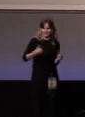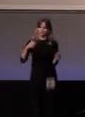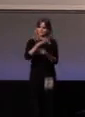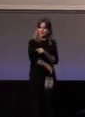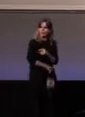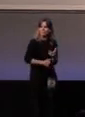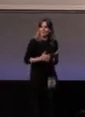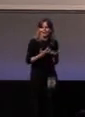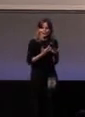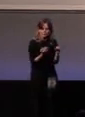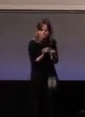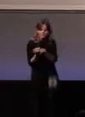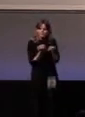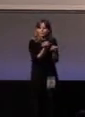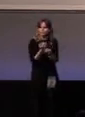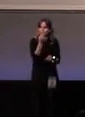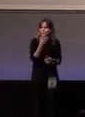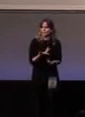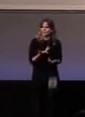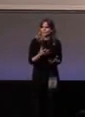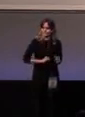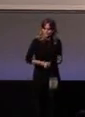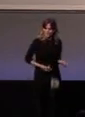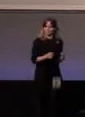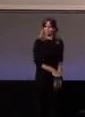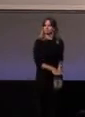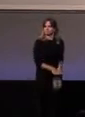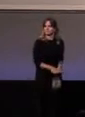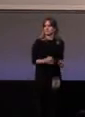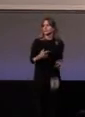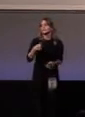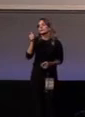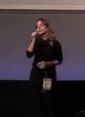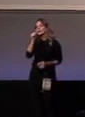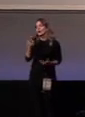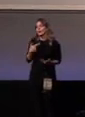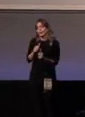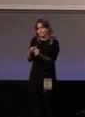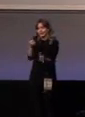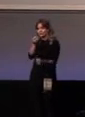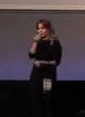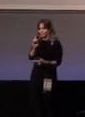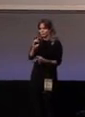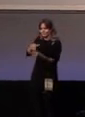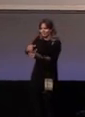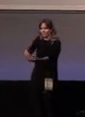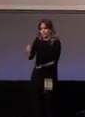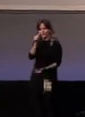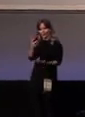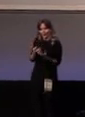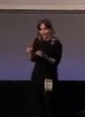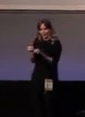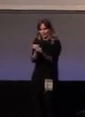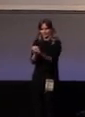producing producing food and we know what industrial food production inval studay en zo in